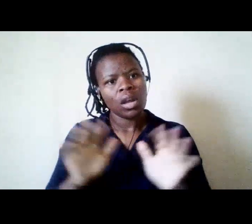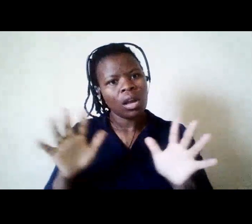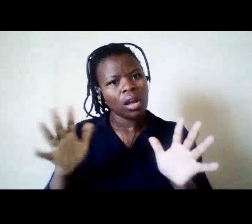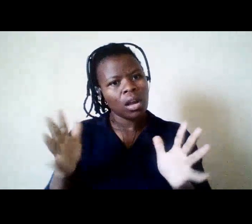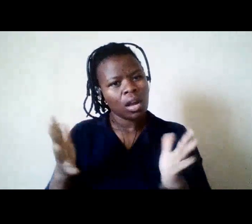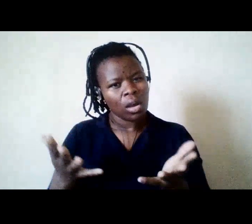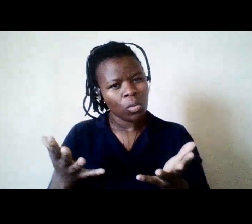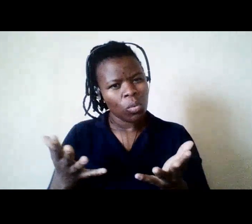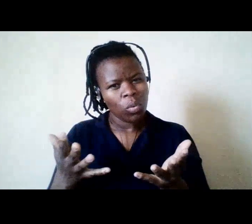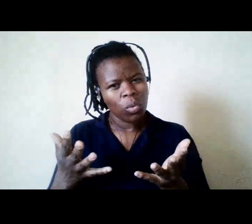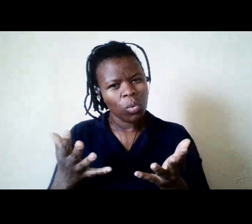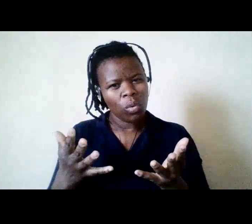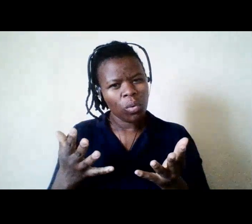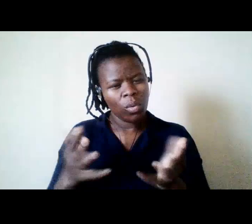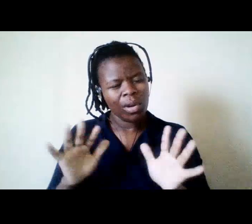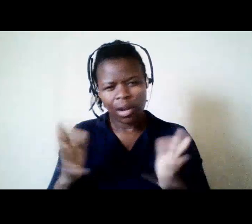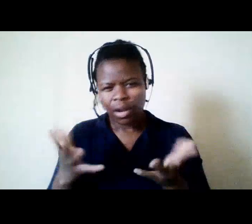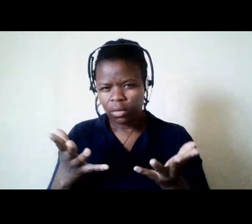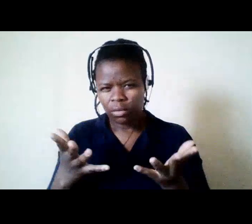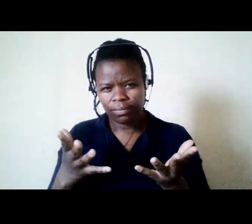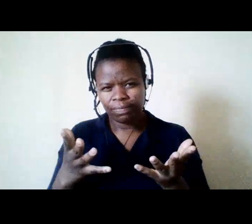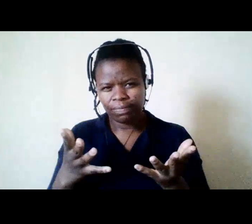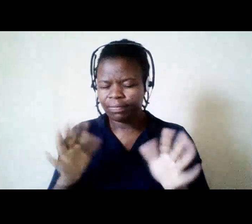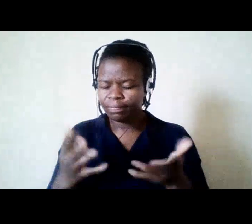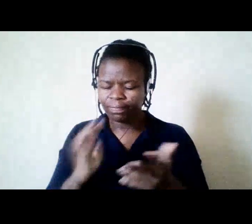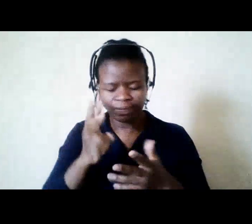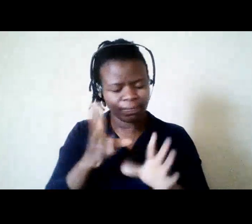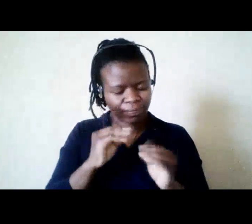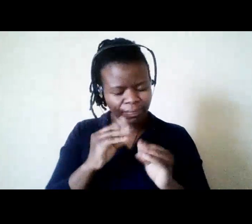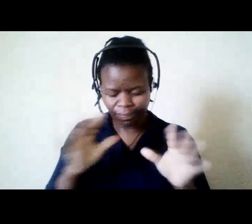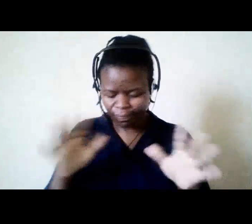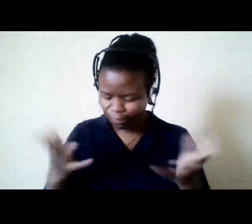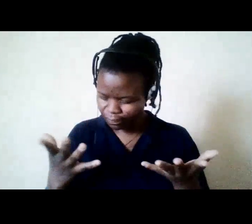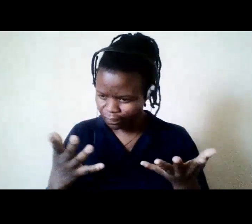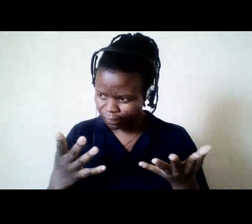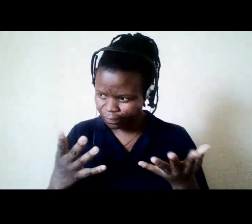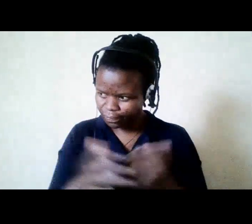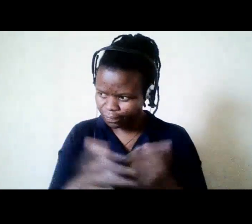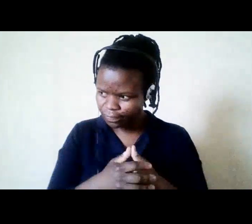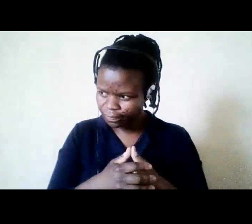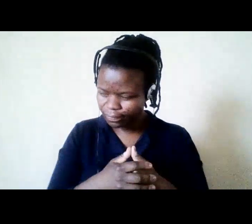the, how will I put it? How,